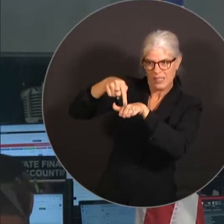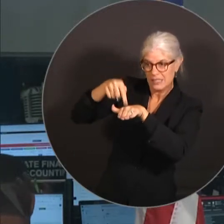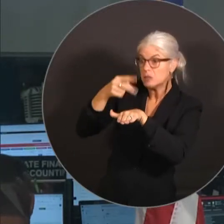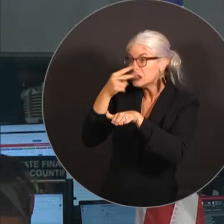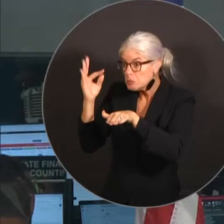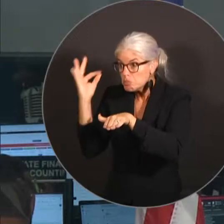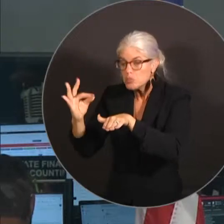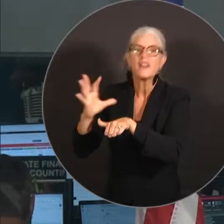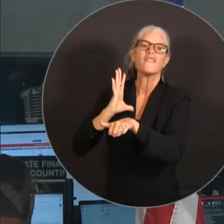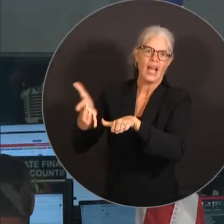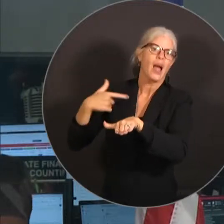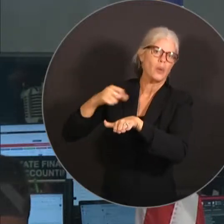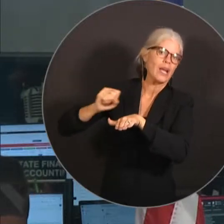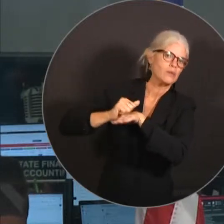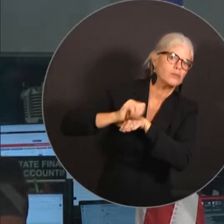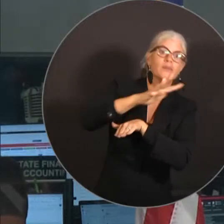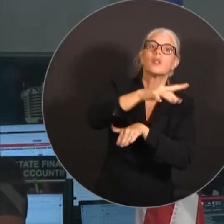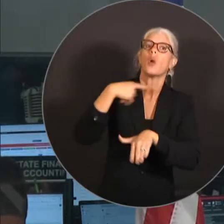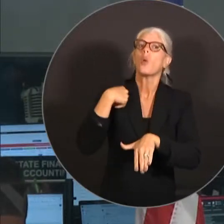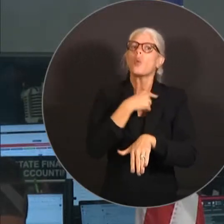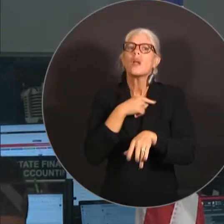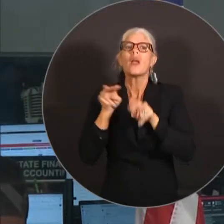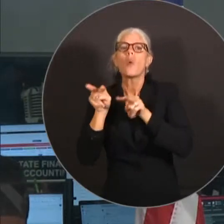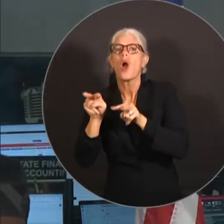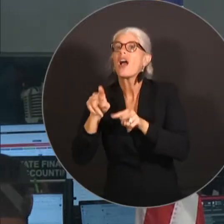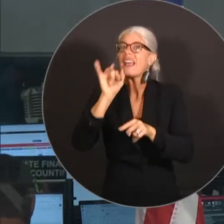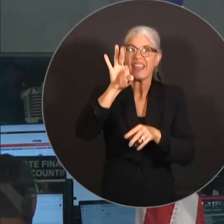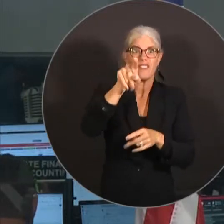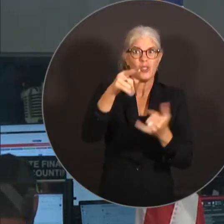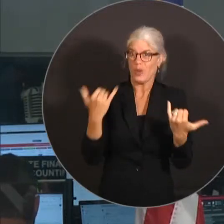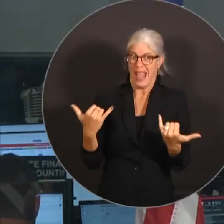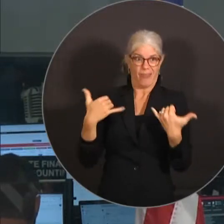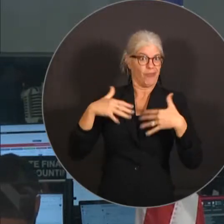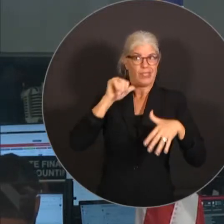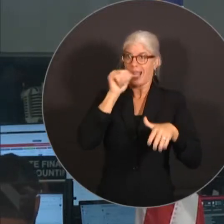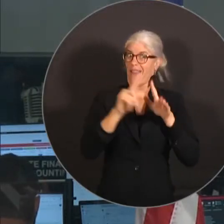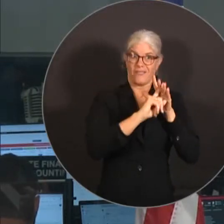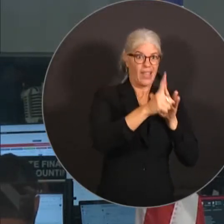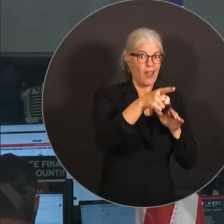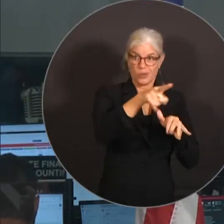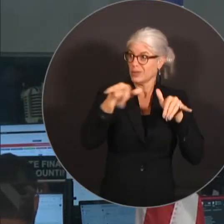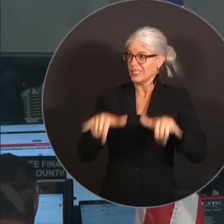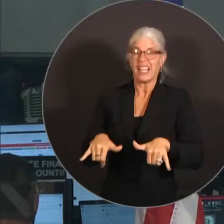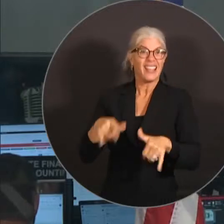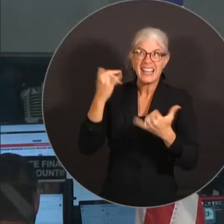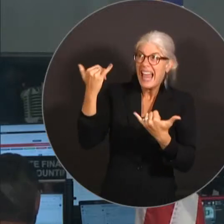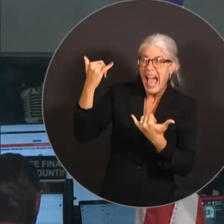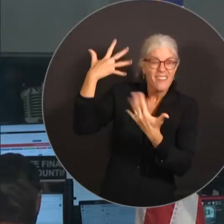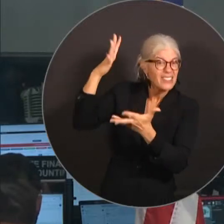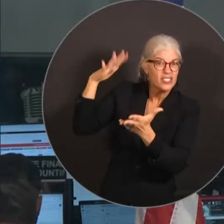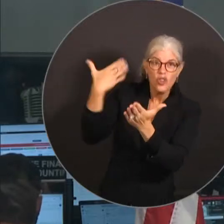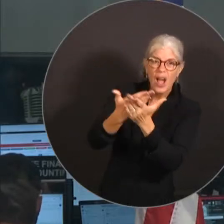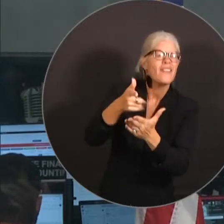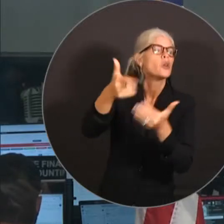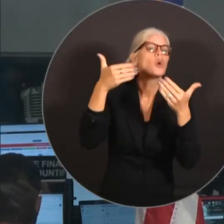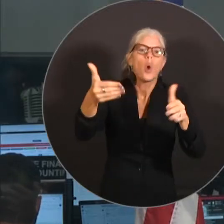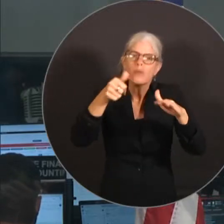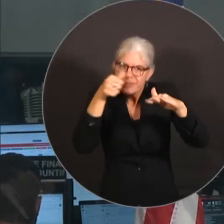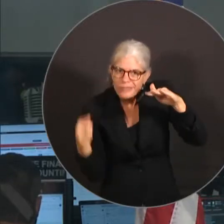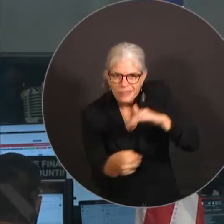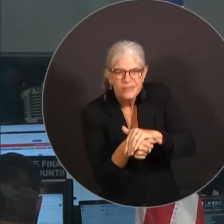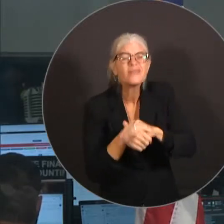if you are watching this, just hunker down. If you're in the path of this storm, it's dangerous outside. There's going to be a lot of